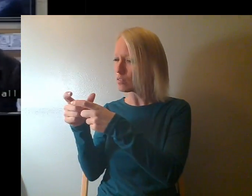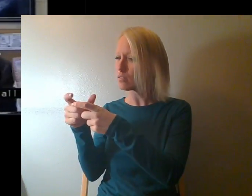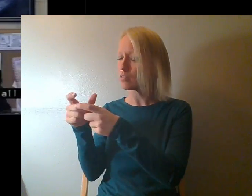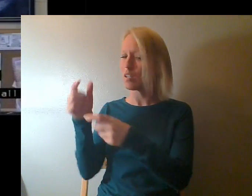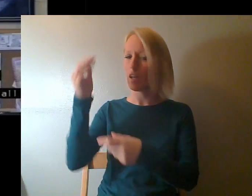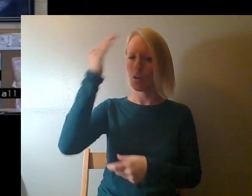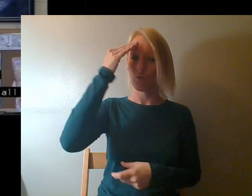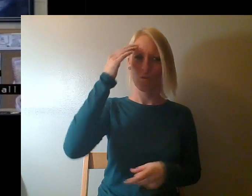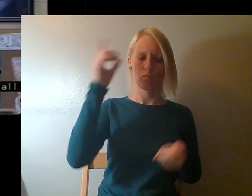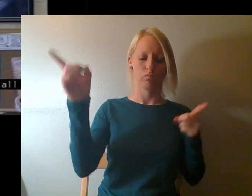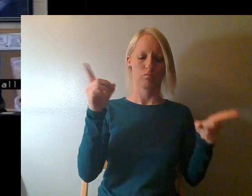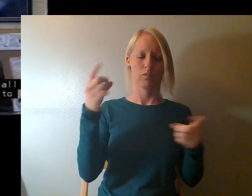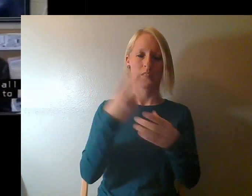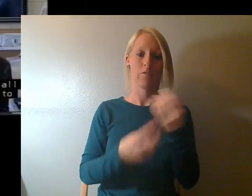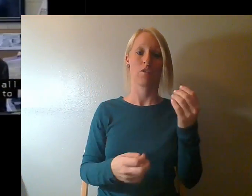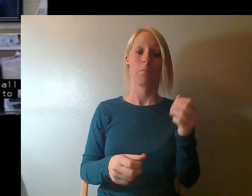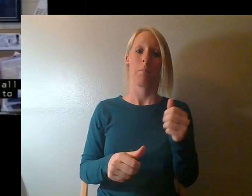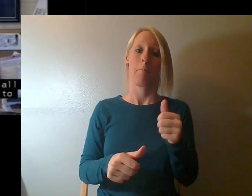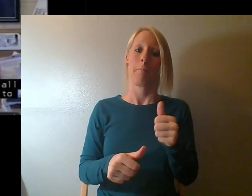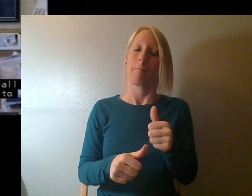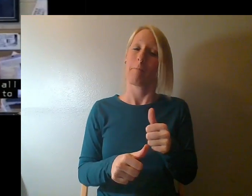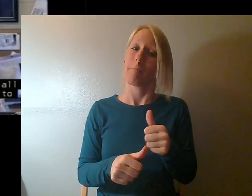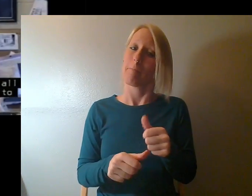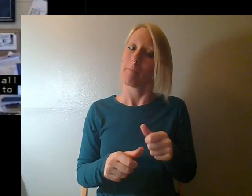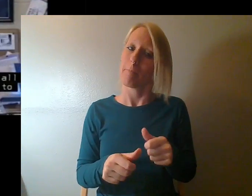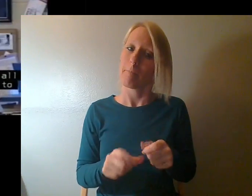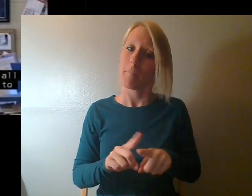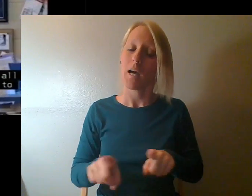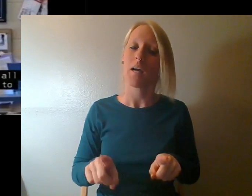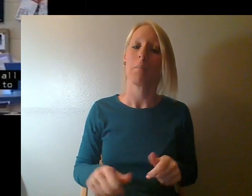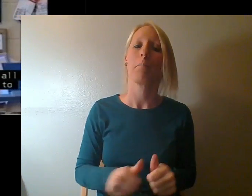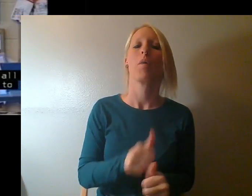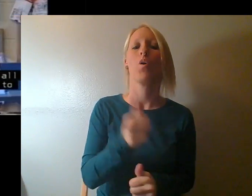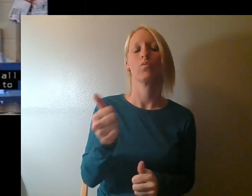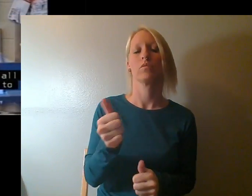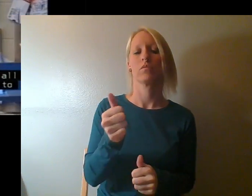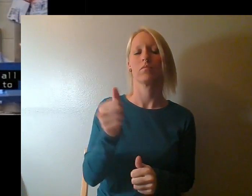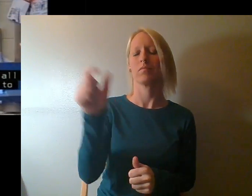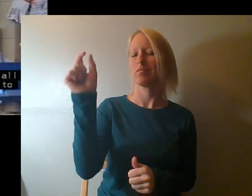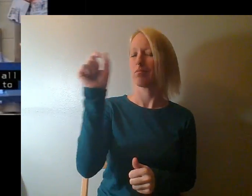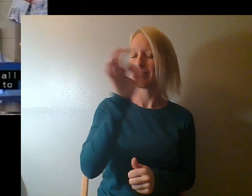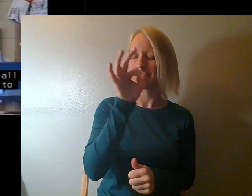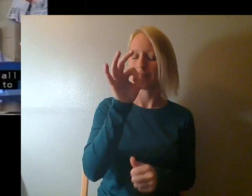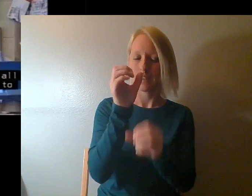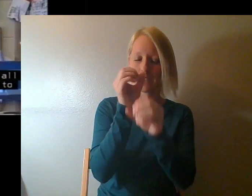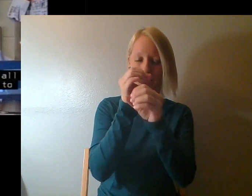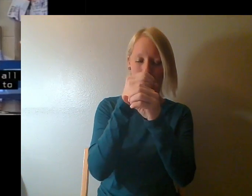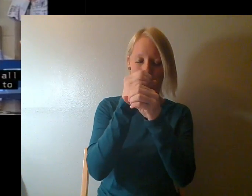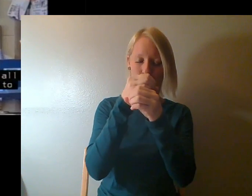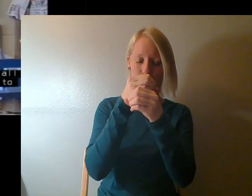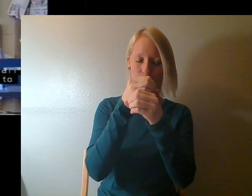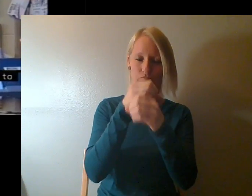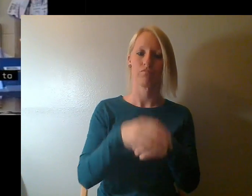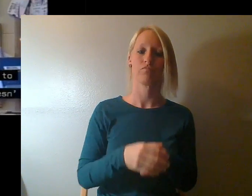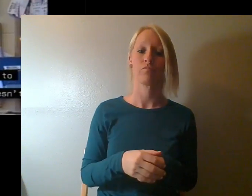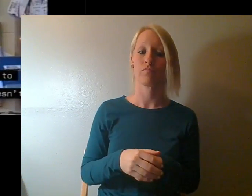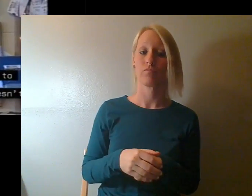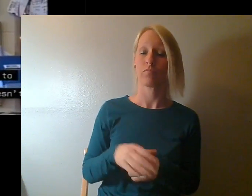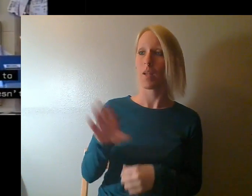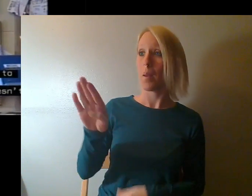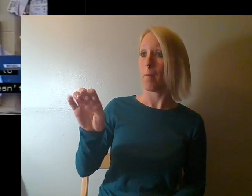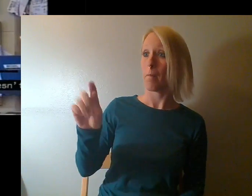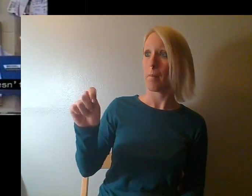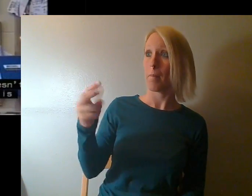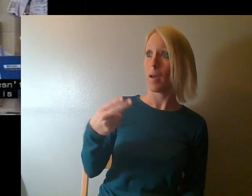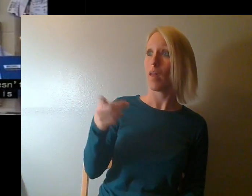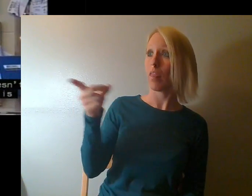would basically cover all your aspects that you need to do. Okay? That? Yeah, is this, doesn't have to